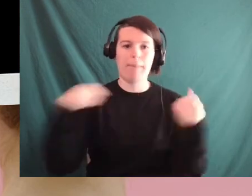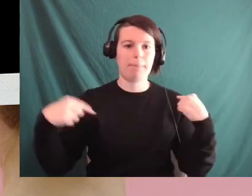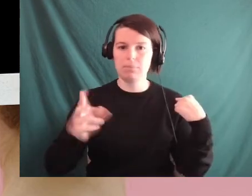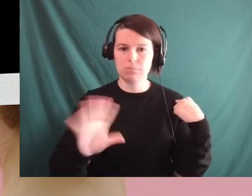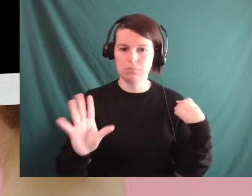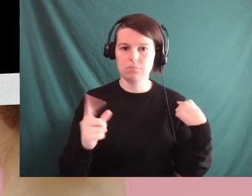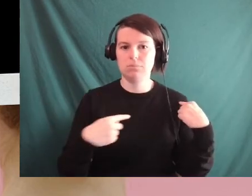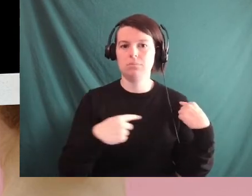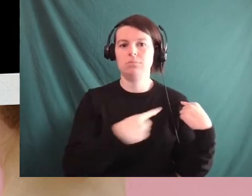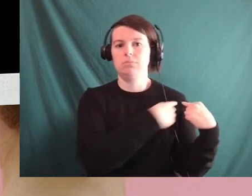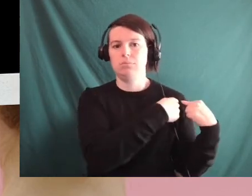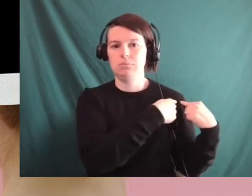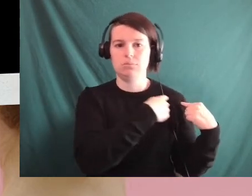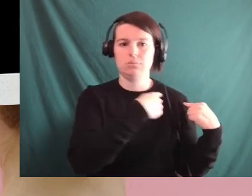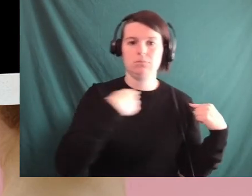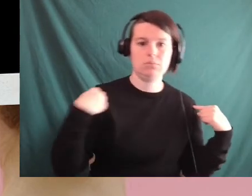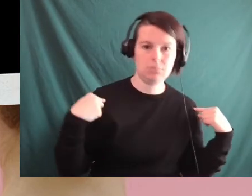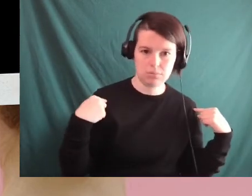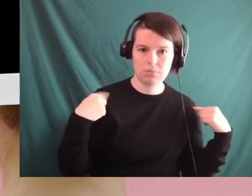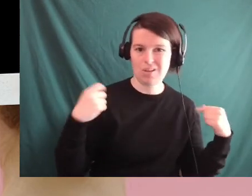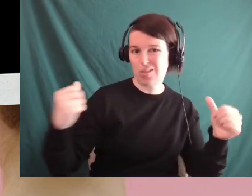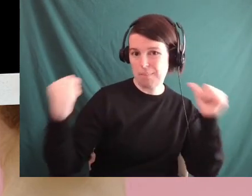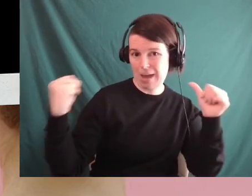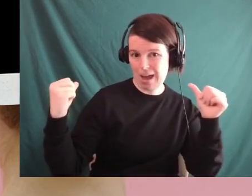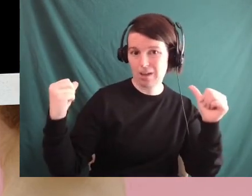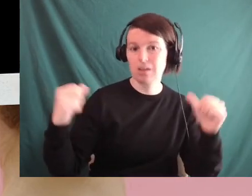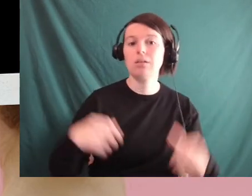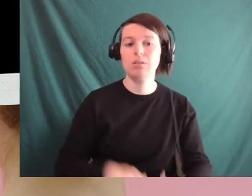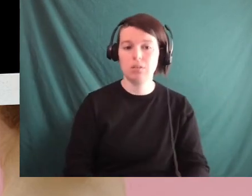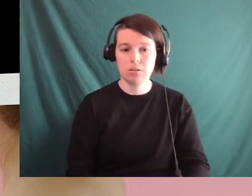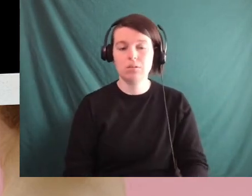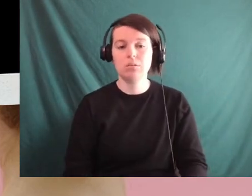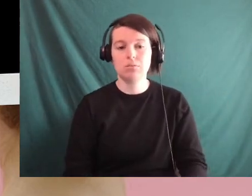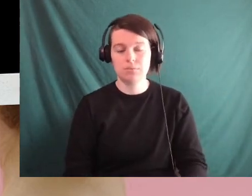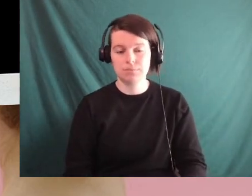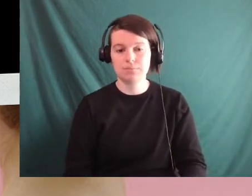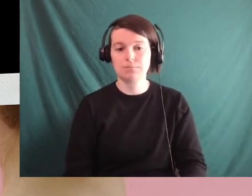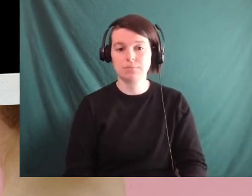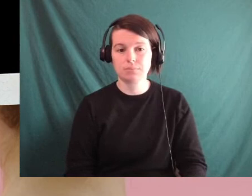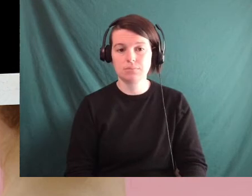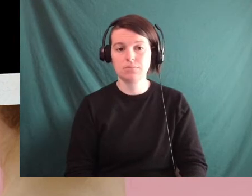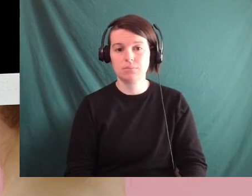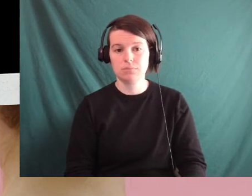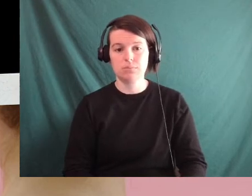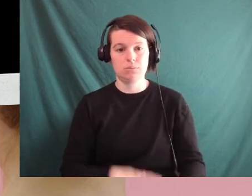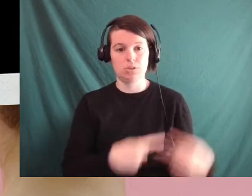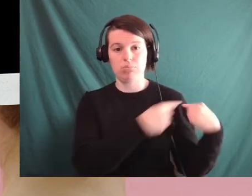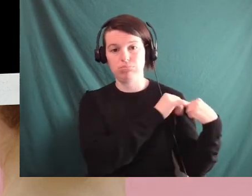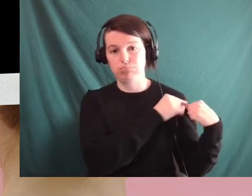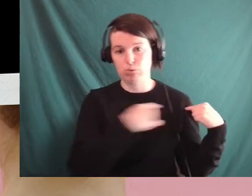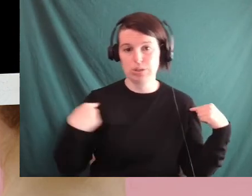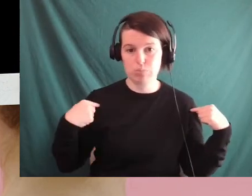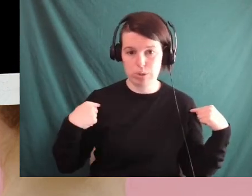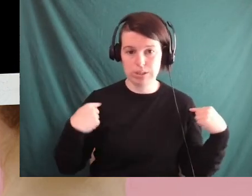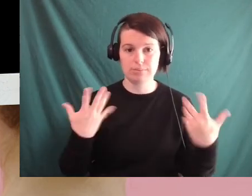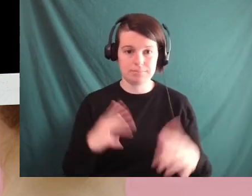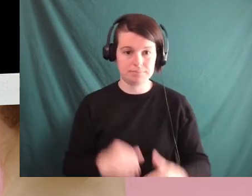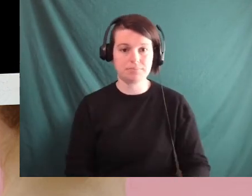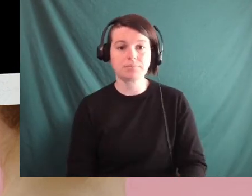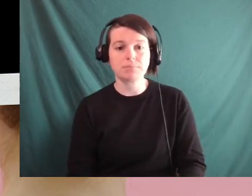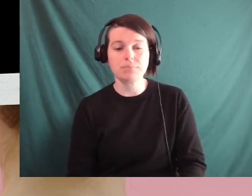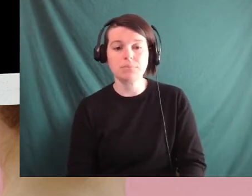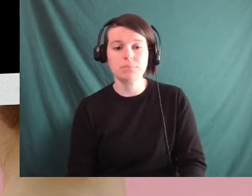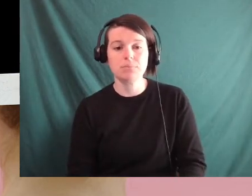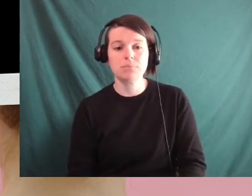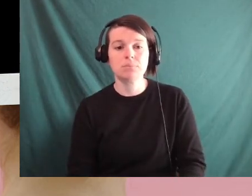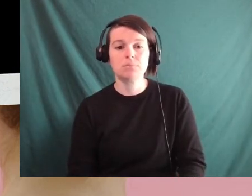body or measure all the way to your side of the arm. You're going to measure your shoulder with point to point. And you're going to